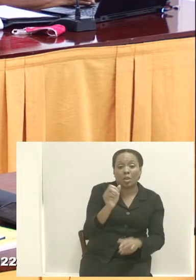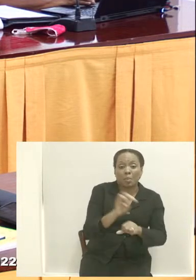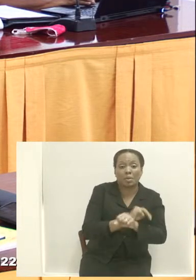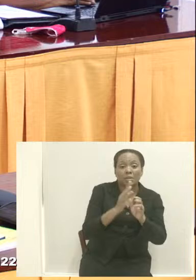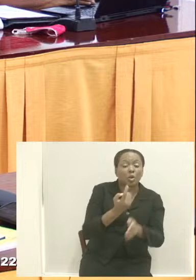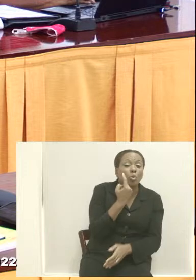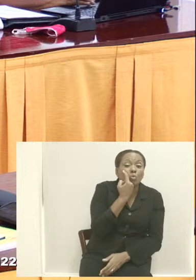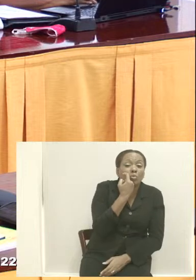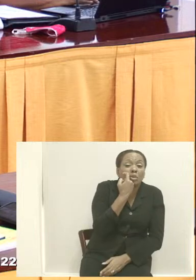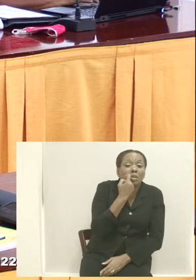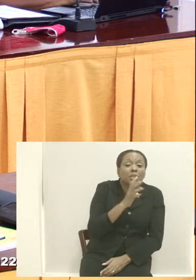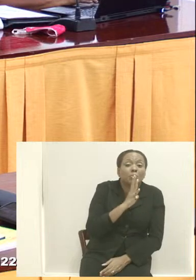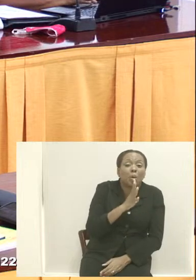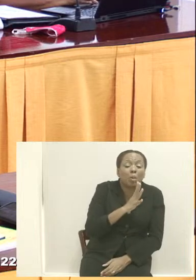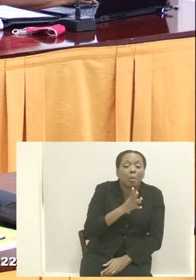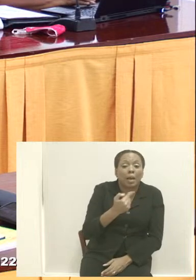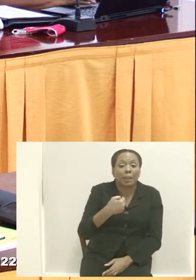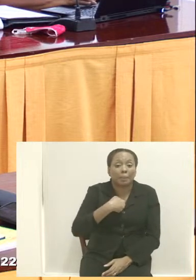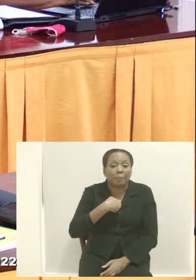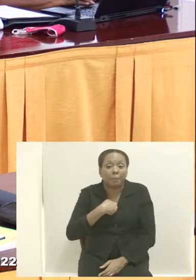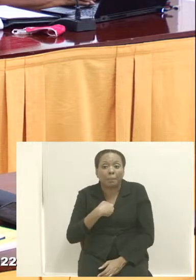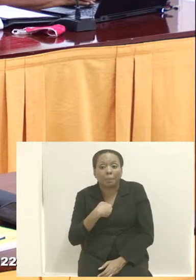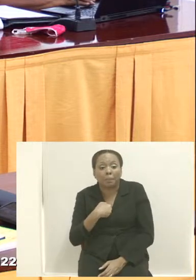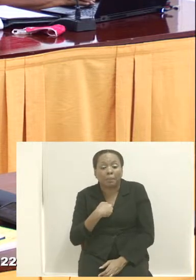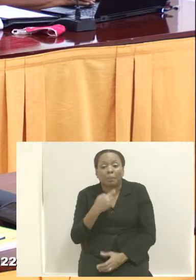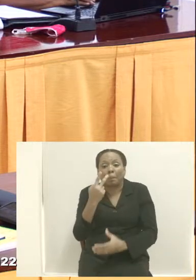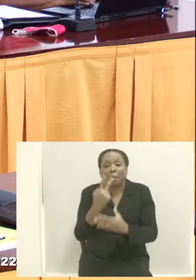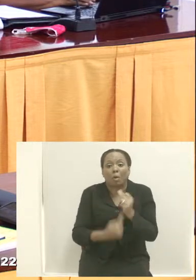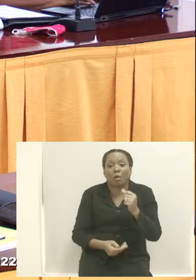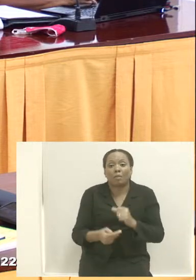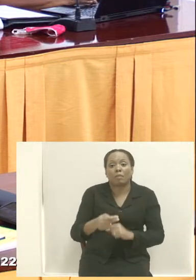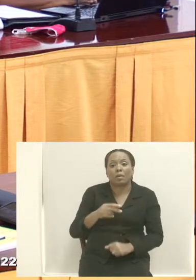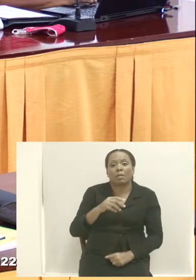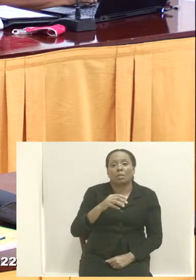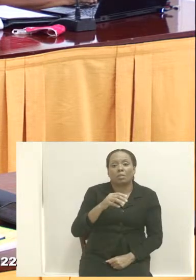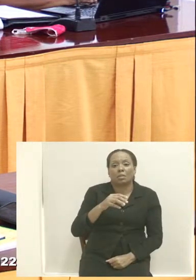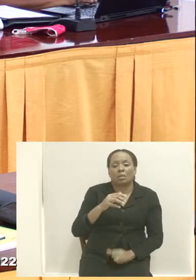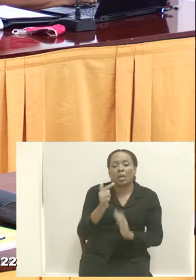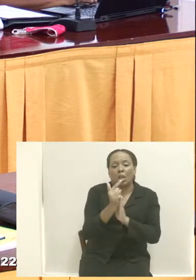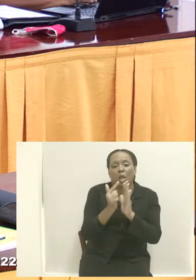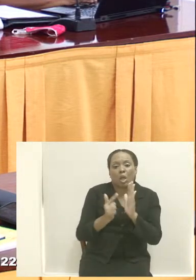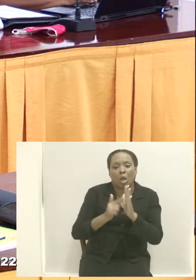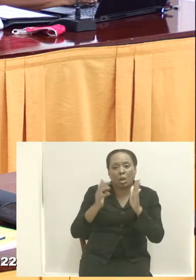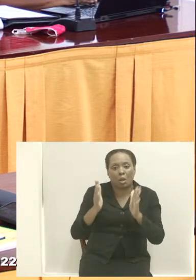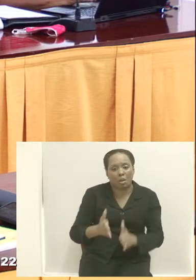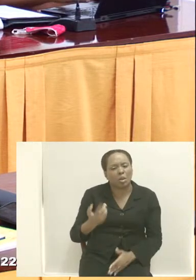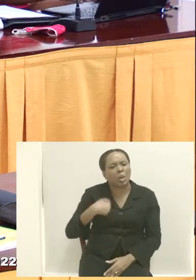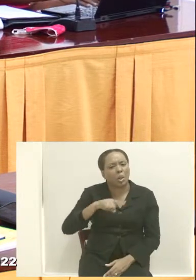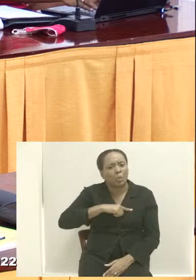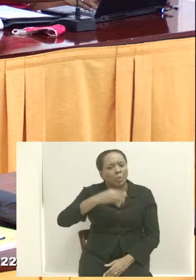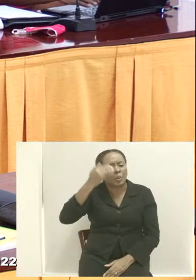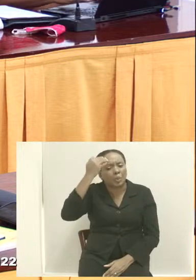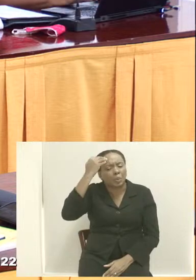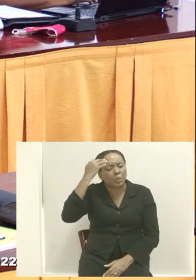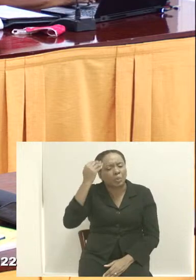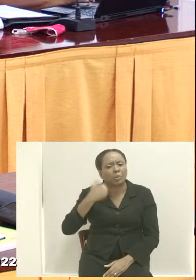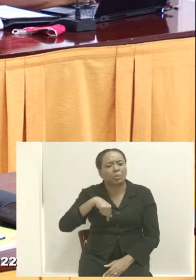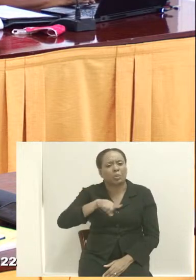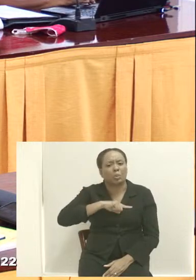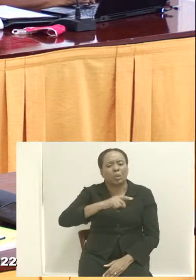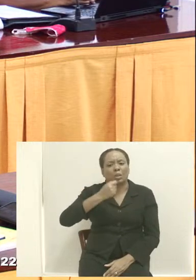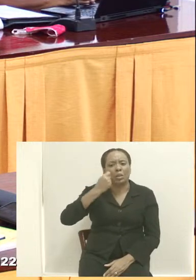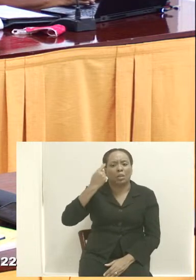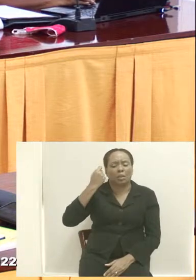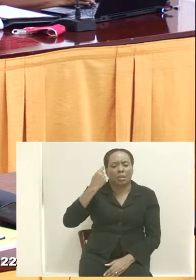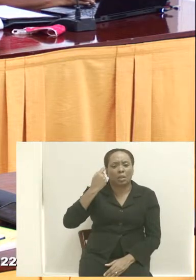at law in the same chambers. But the fact of the matter is, ma'am, we are qualified, or in terms of the criteria